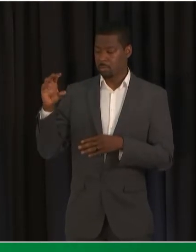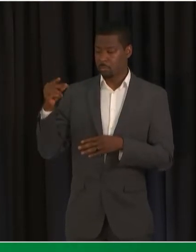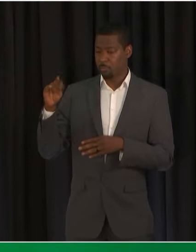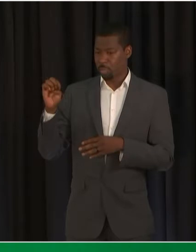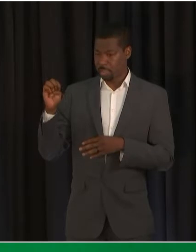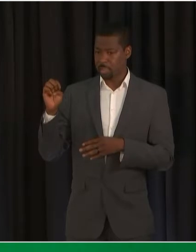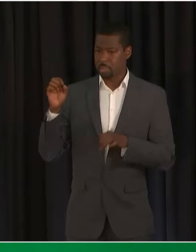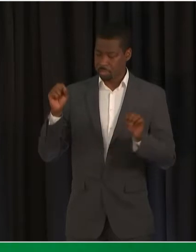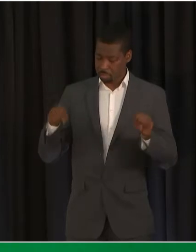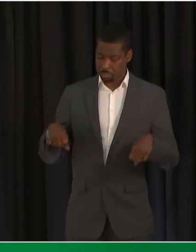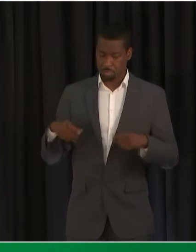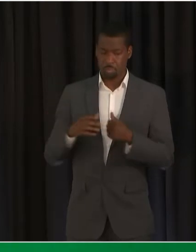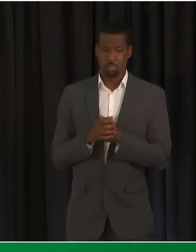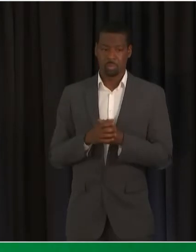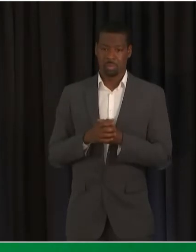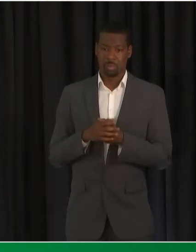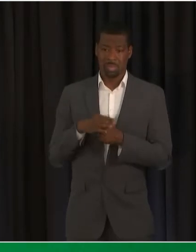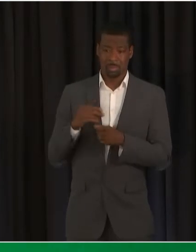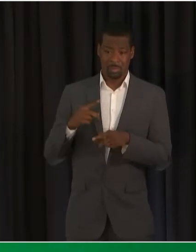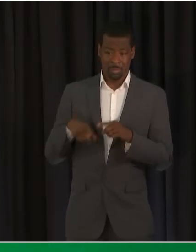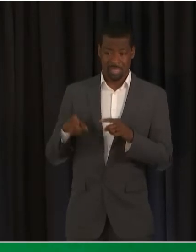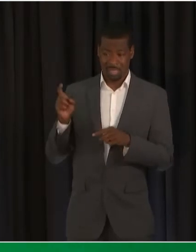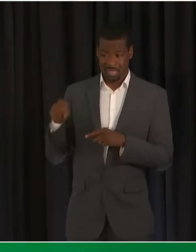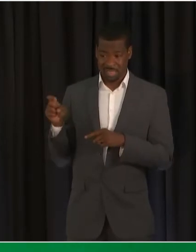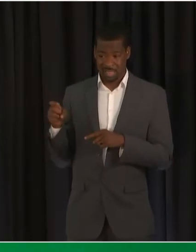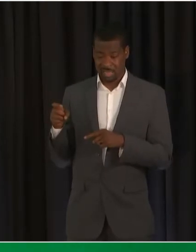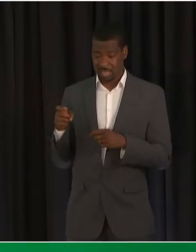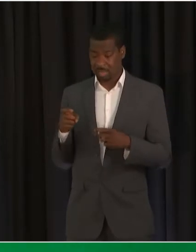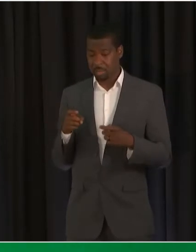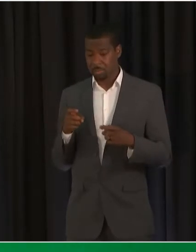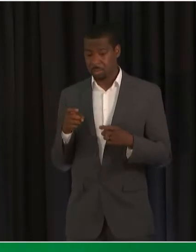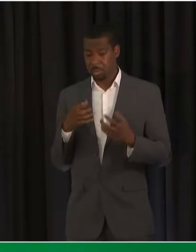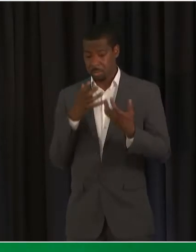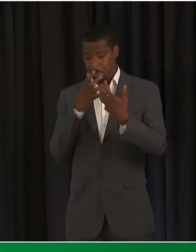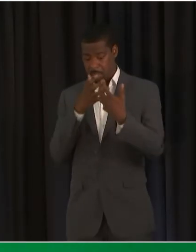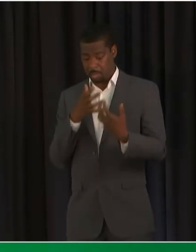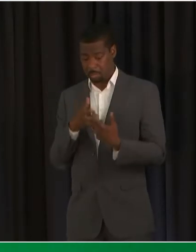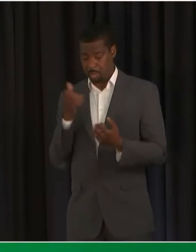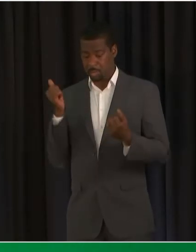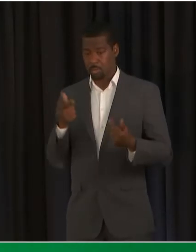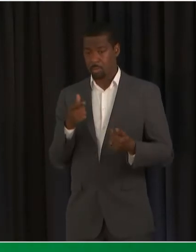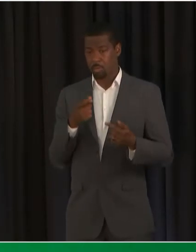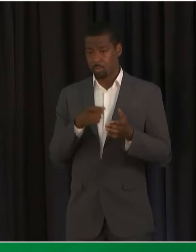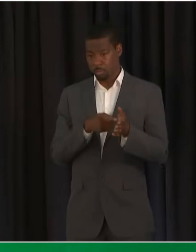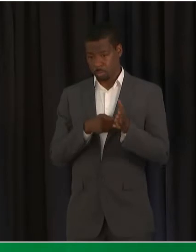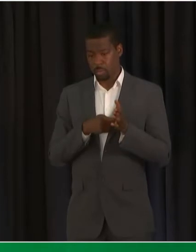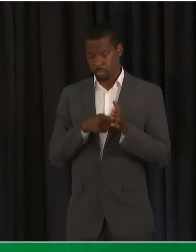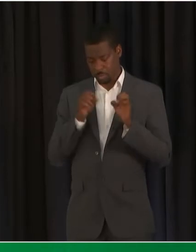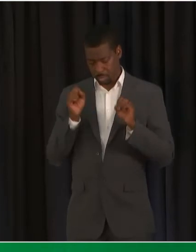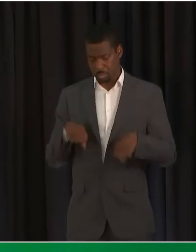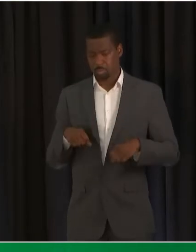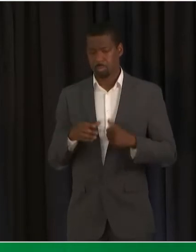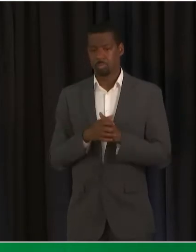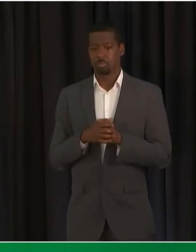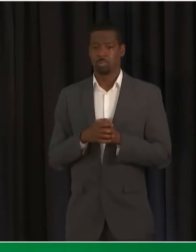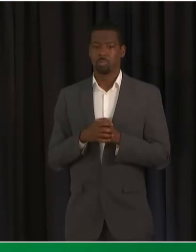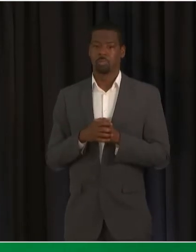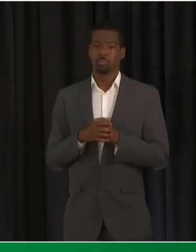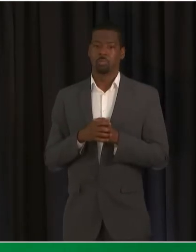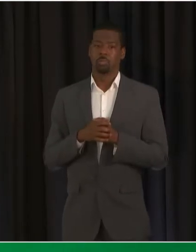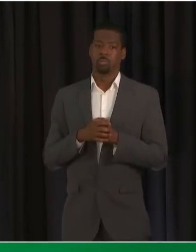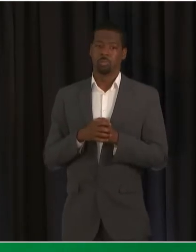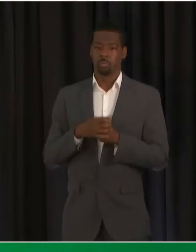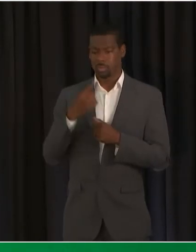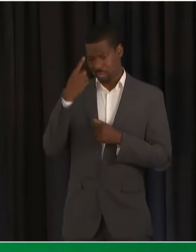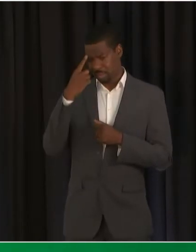concern operating as a franchise and meeting all of the program requirements are eligible. The franchise, of